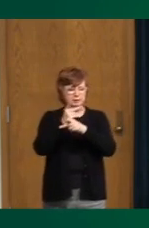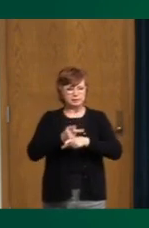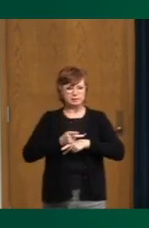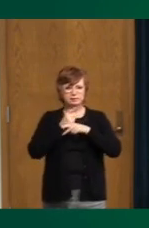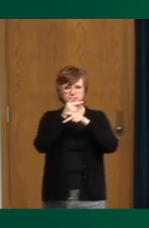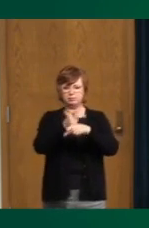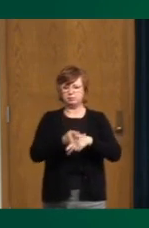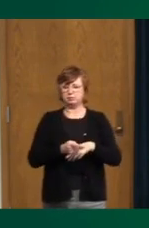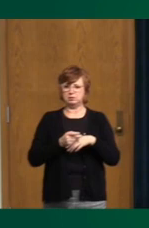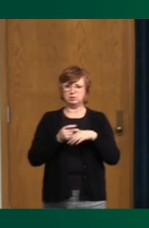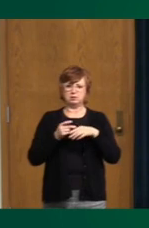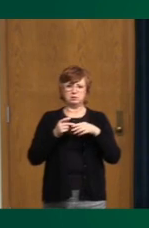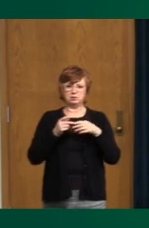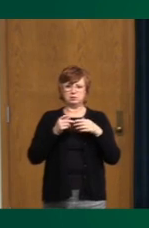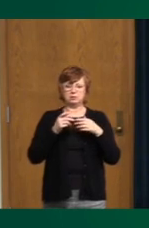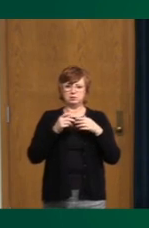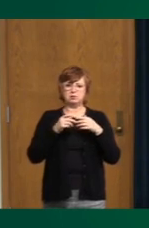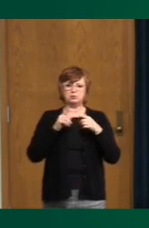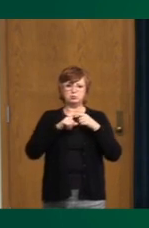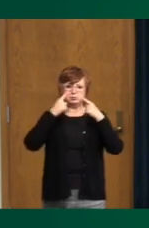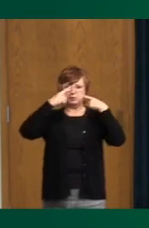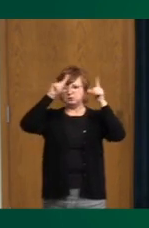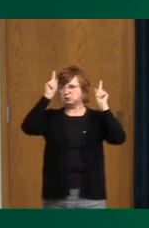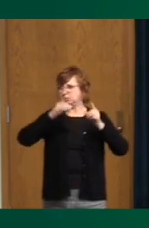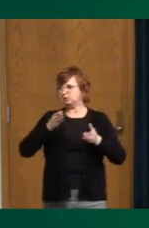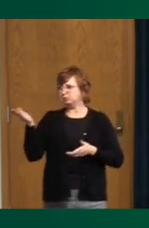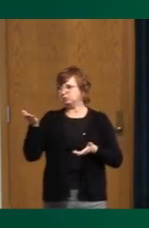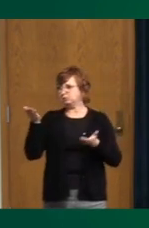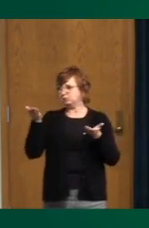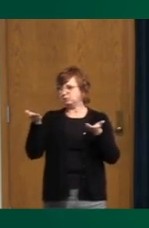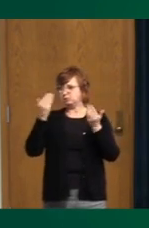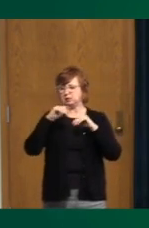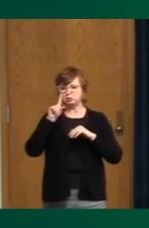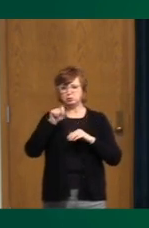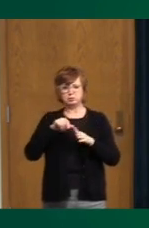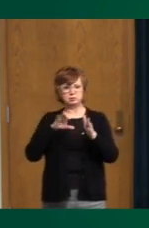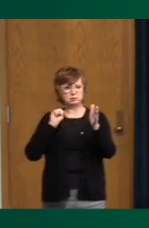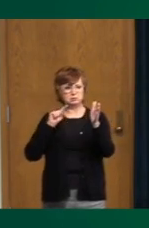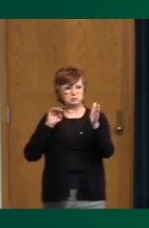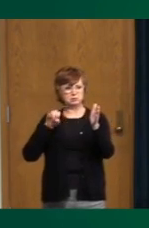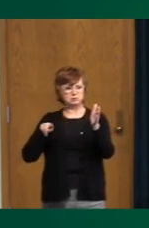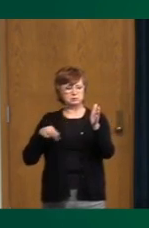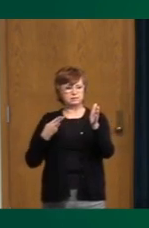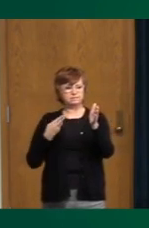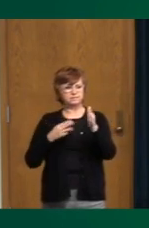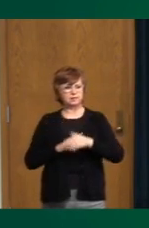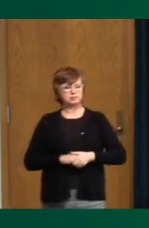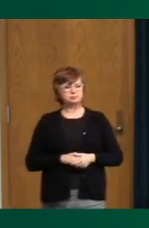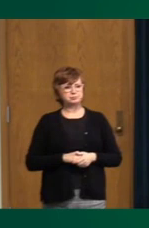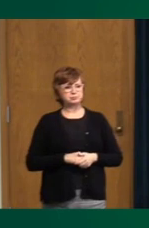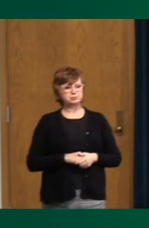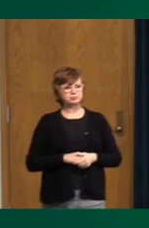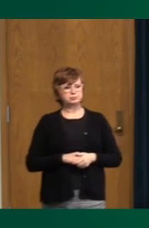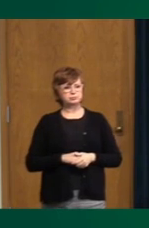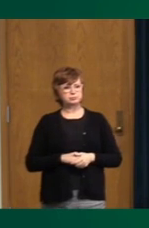it's going to be very difficult. We'll take our next question from the room. Steph?